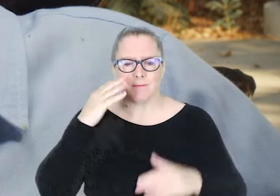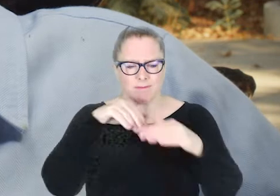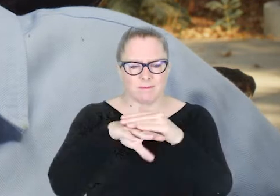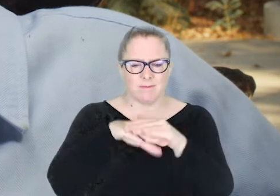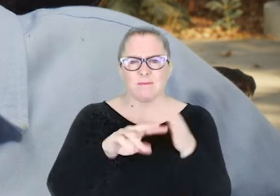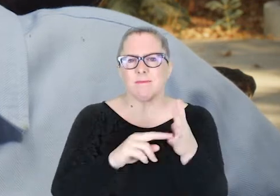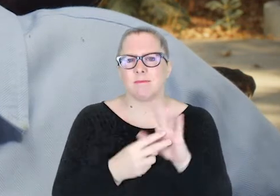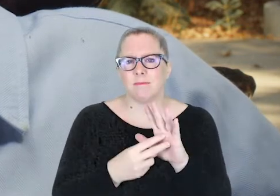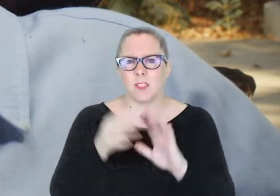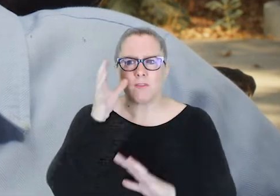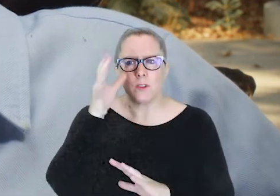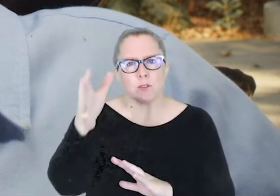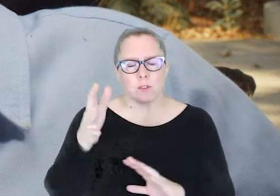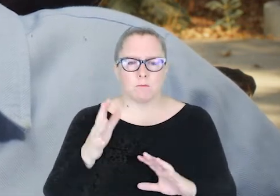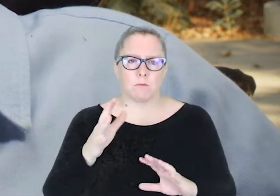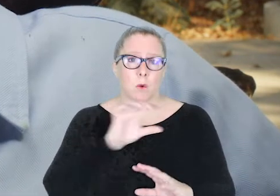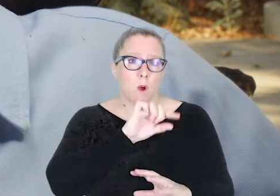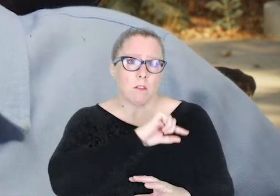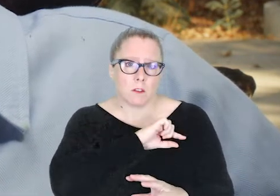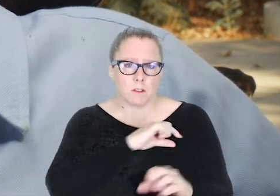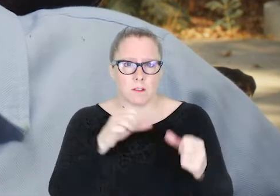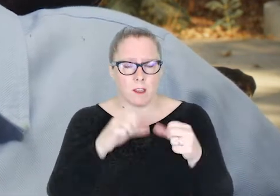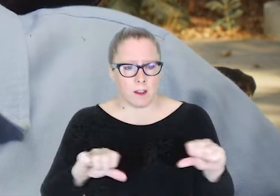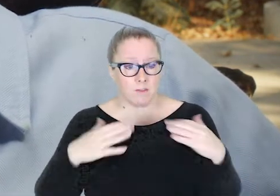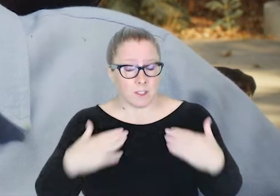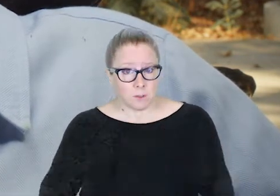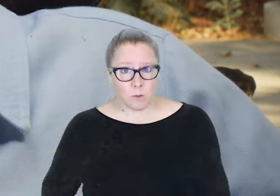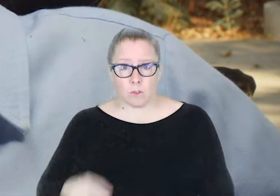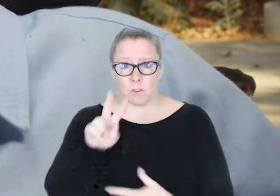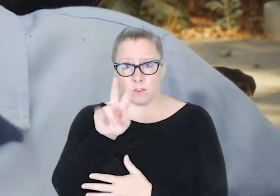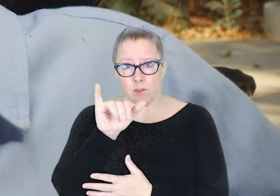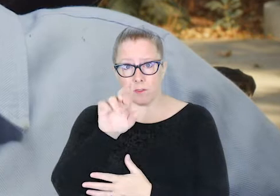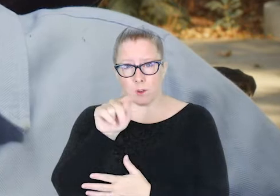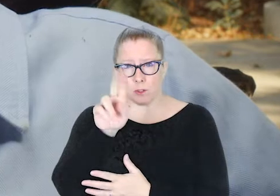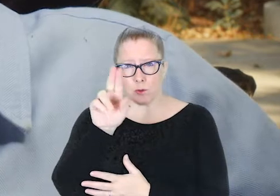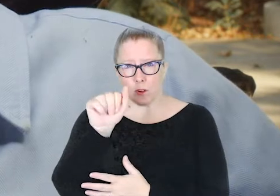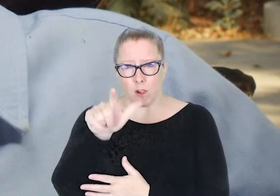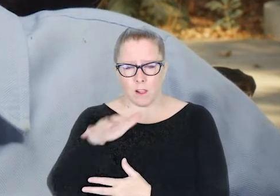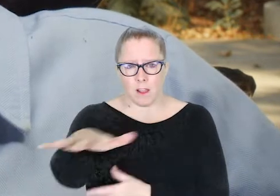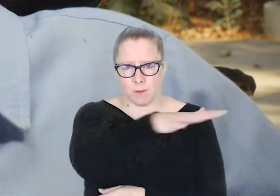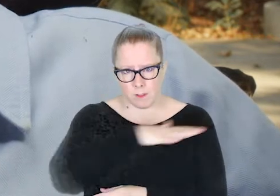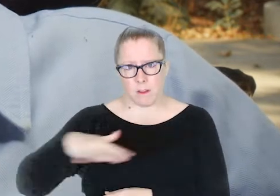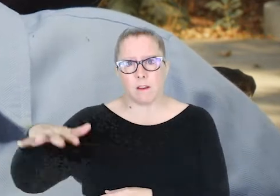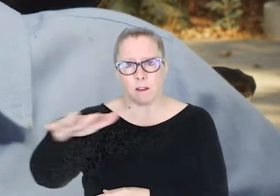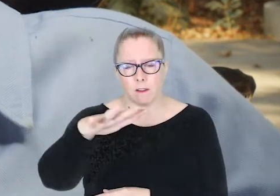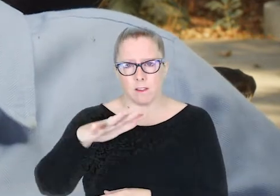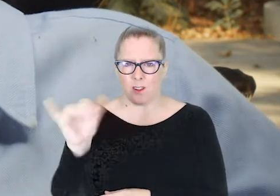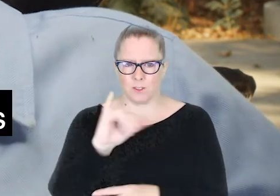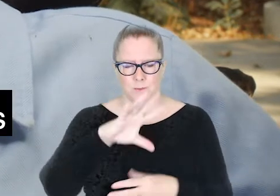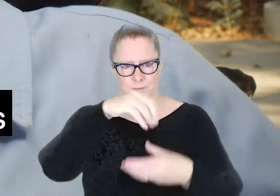Accessibility refers to the feature or quality of any physical or virtual environment